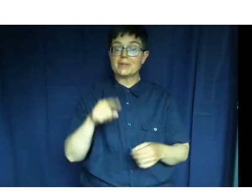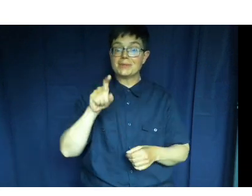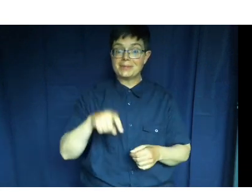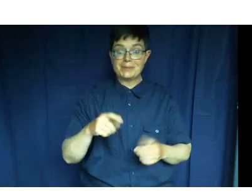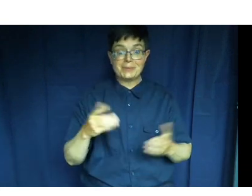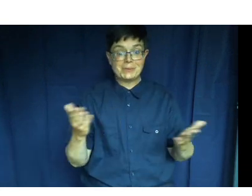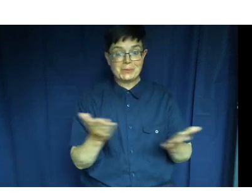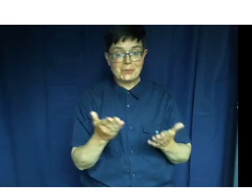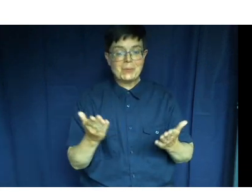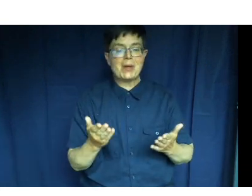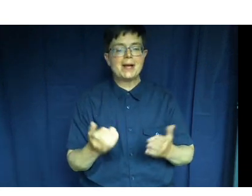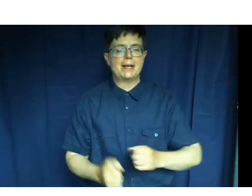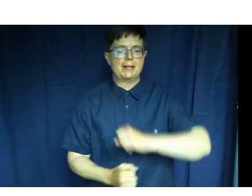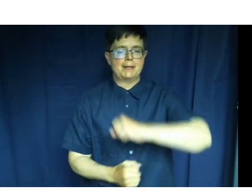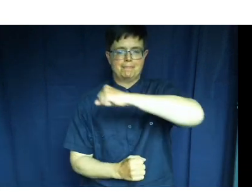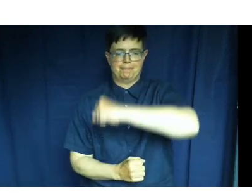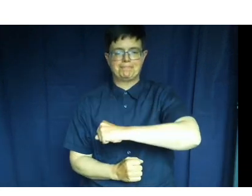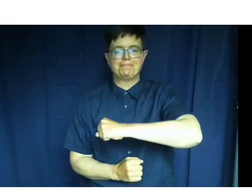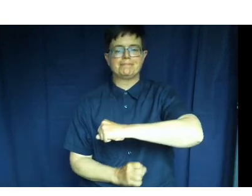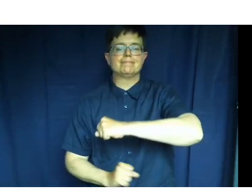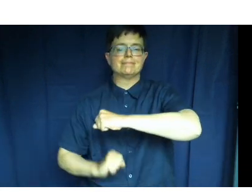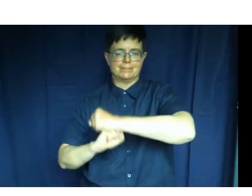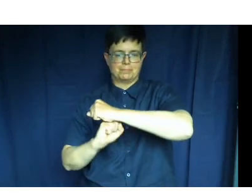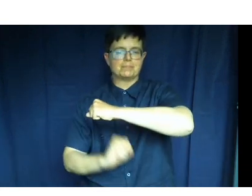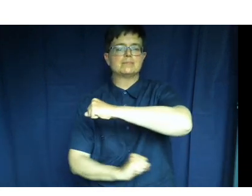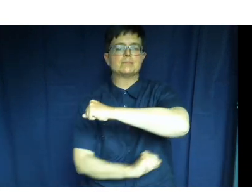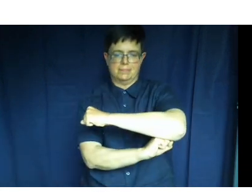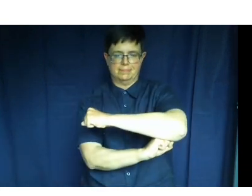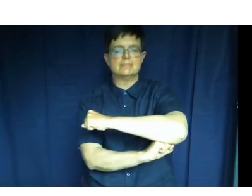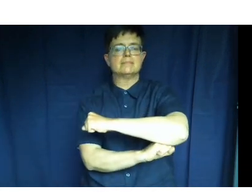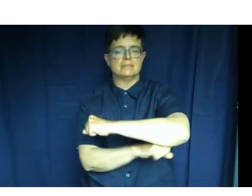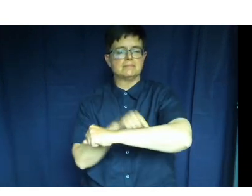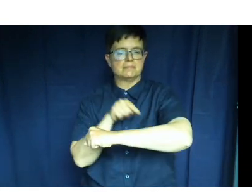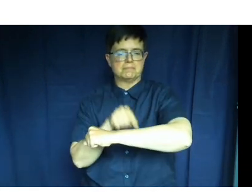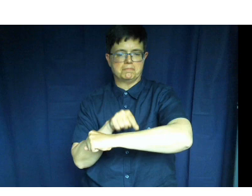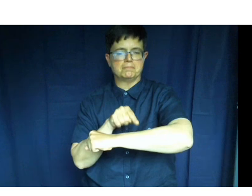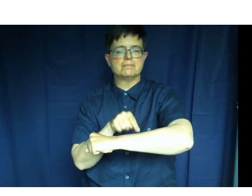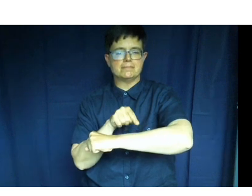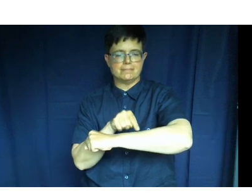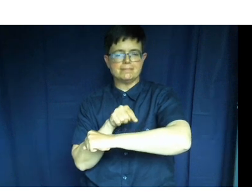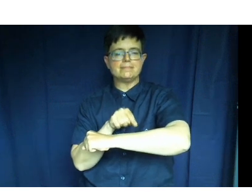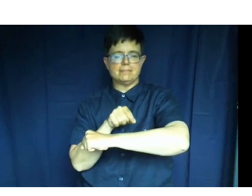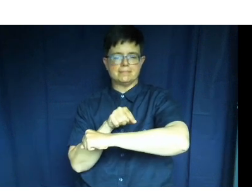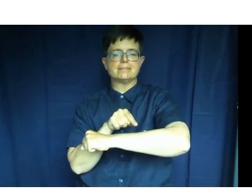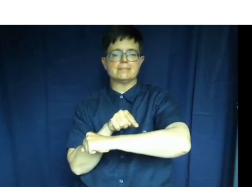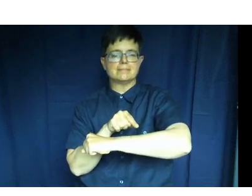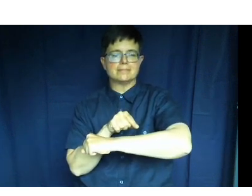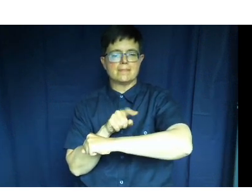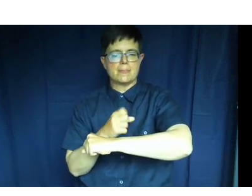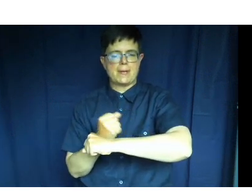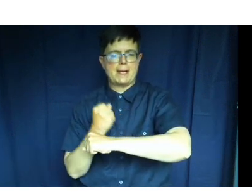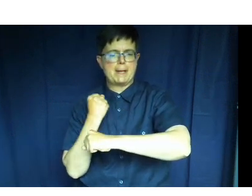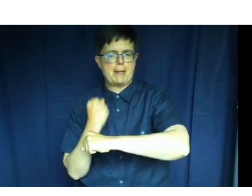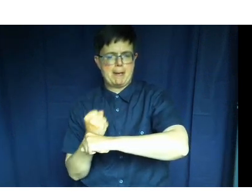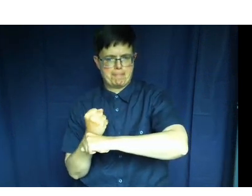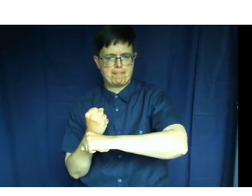The first thing that we need for a house is the foundation that it stands on.